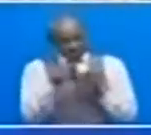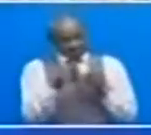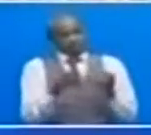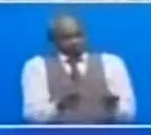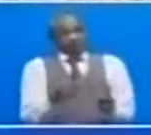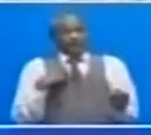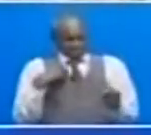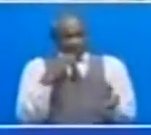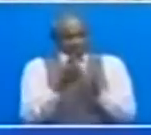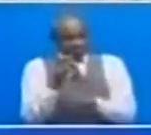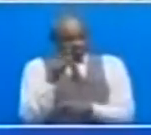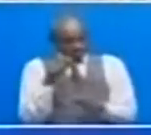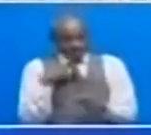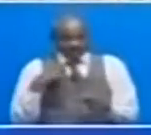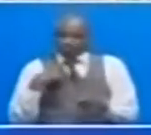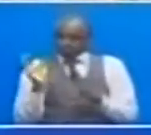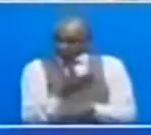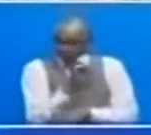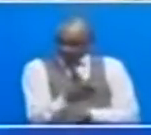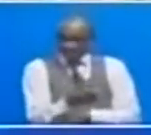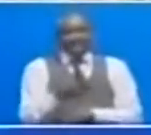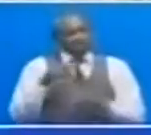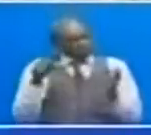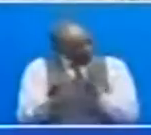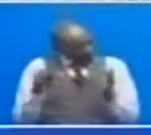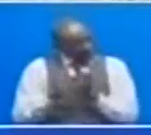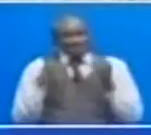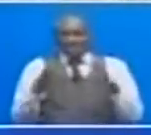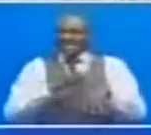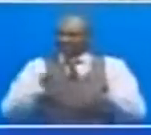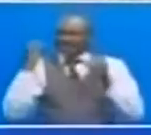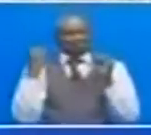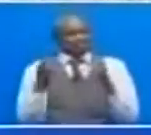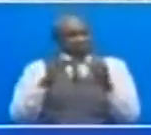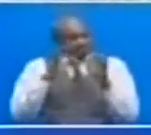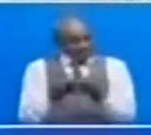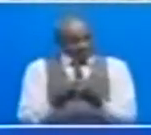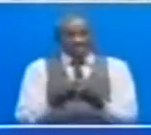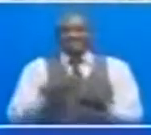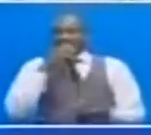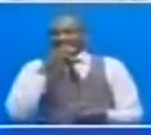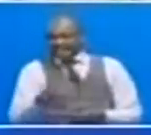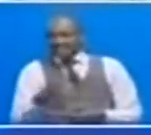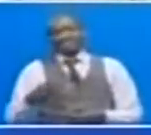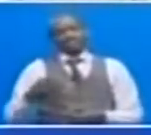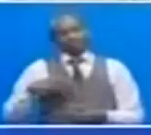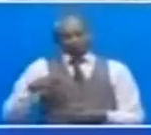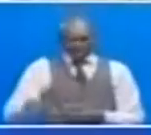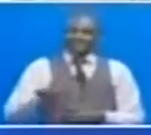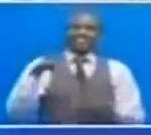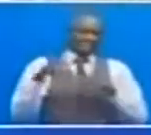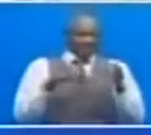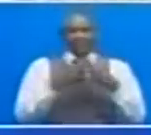in the coast region, it's still nightmares and more nightmares for affected families whose sons and daughters have since disappeared